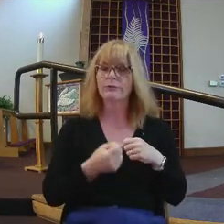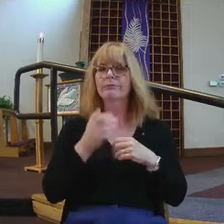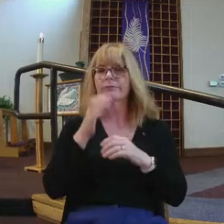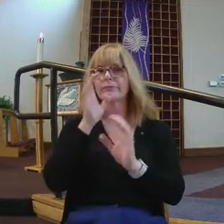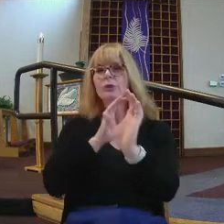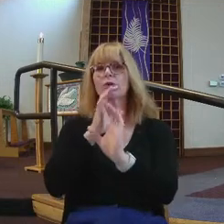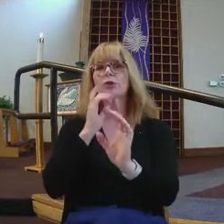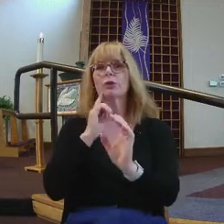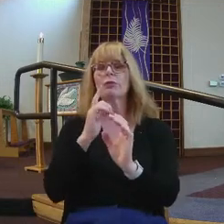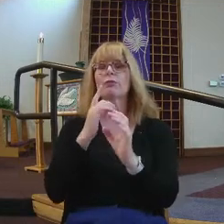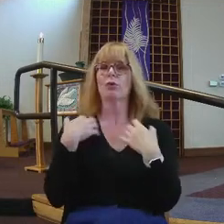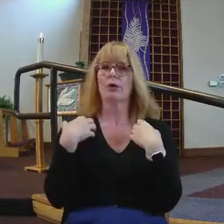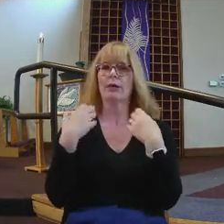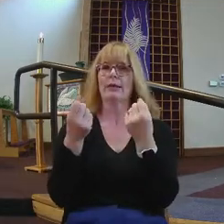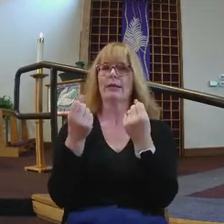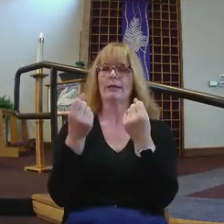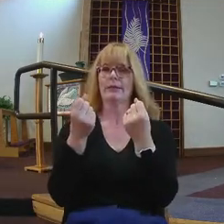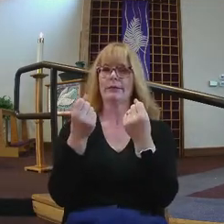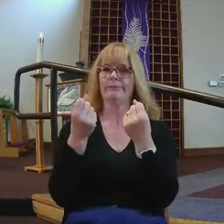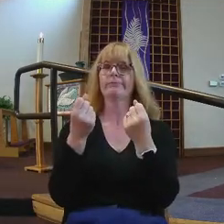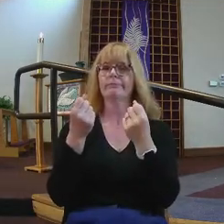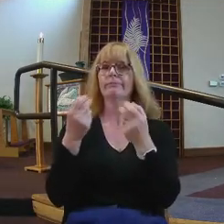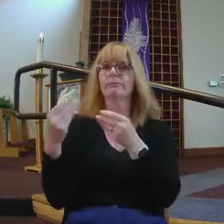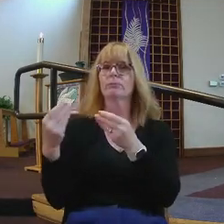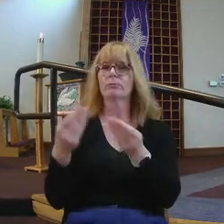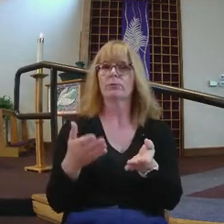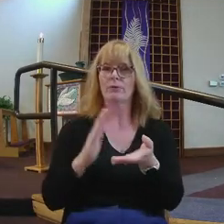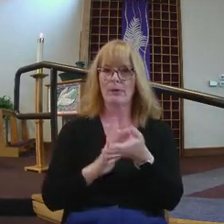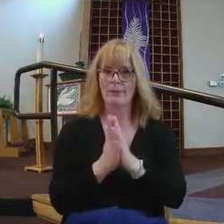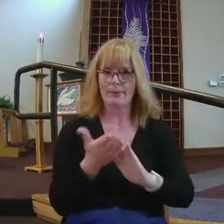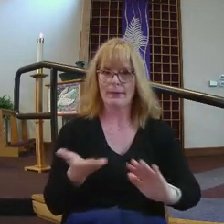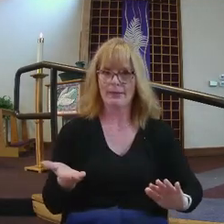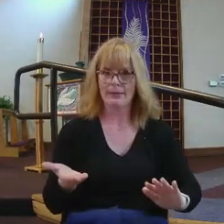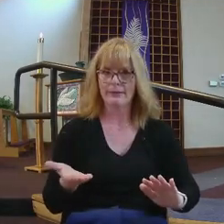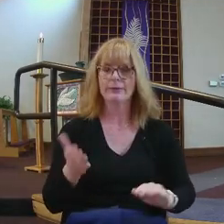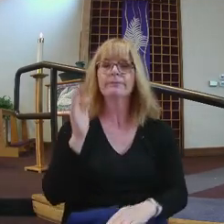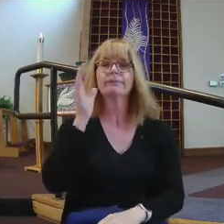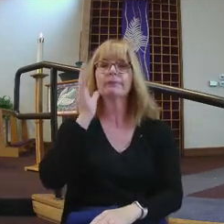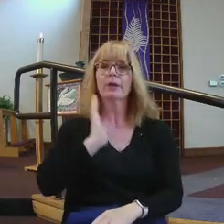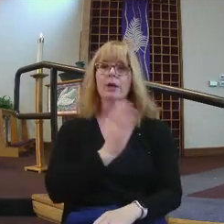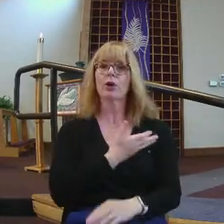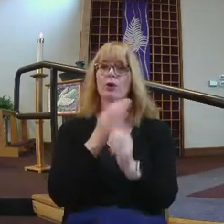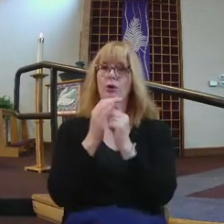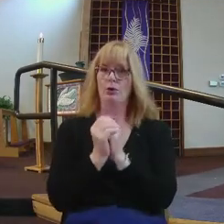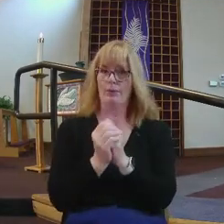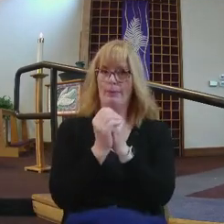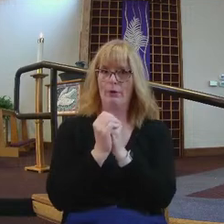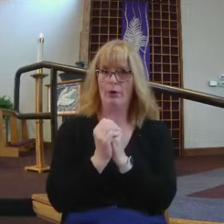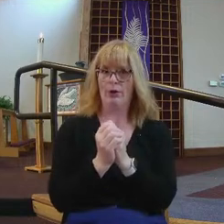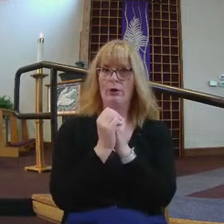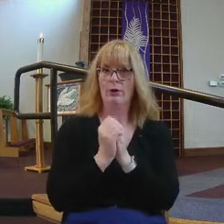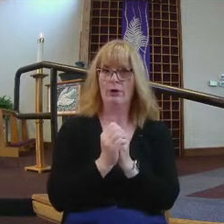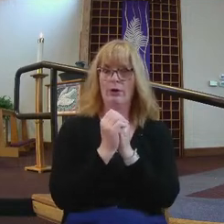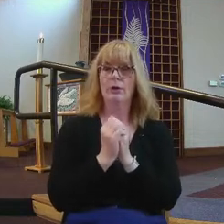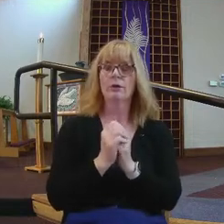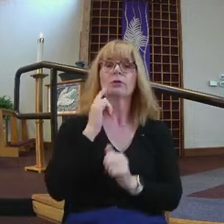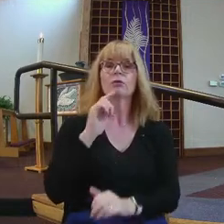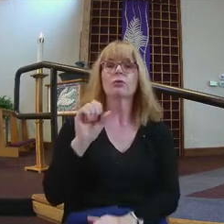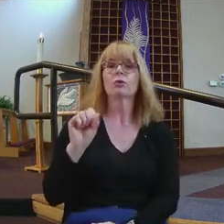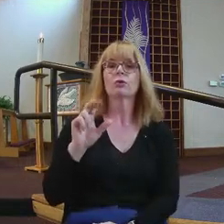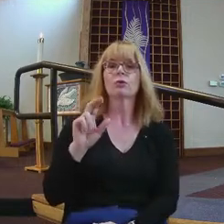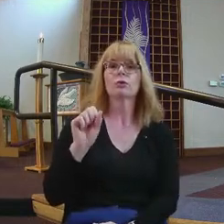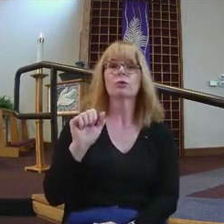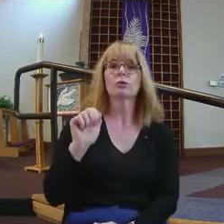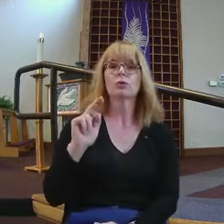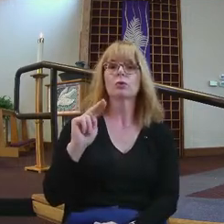for direction in their lives, and hope for peace. Hear our prayers for Susan Kaufman and the loss of her